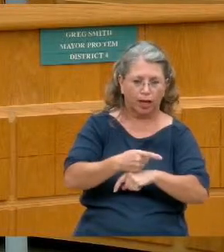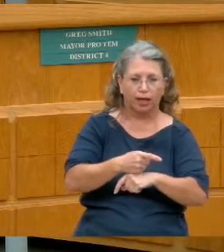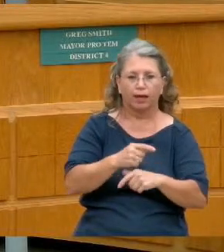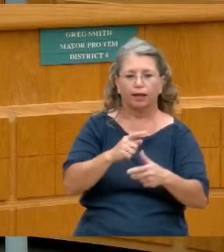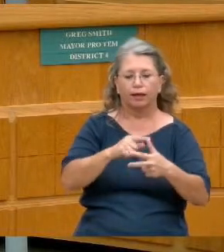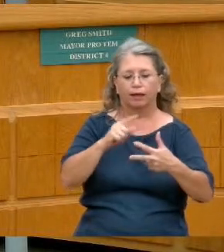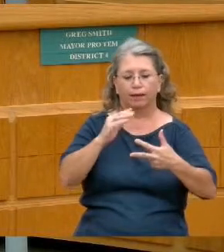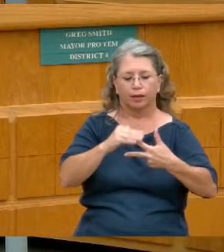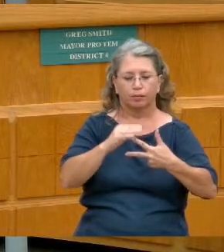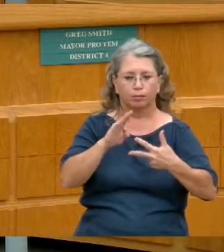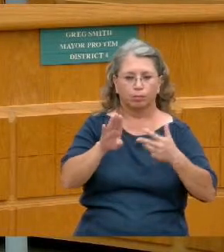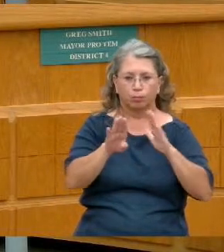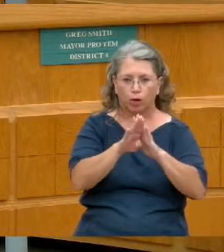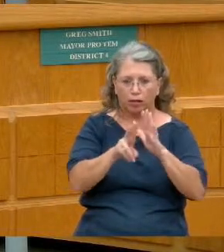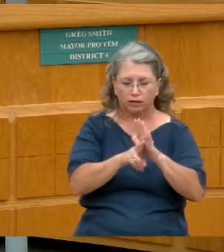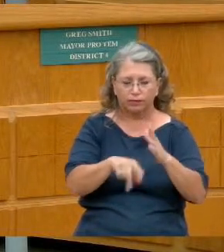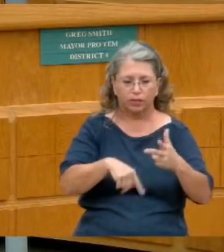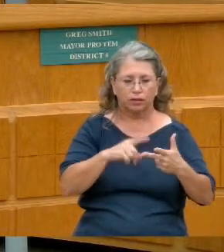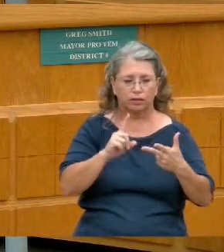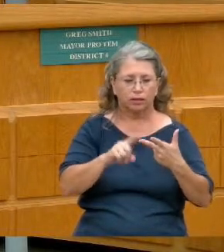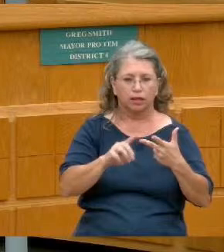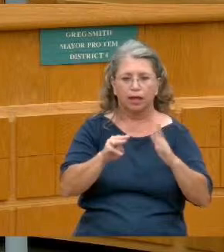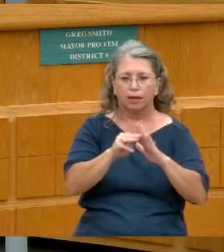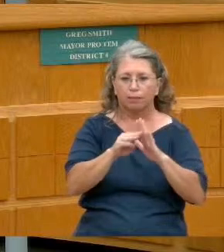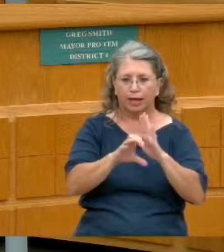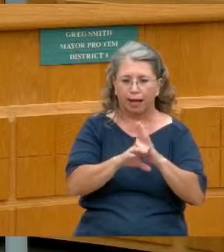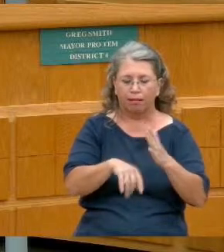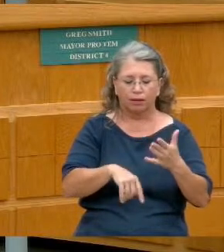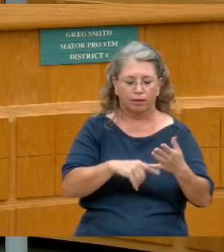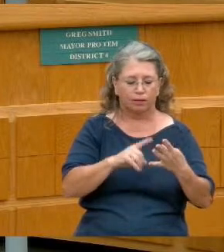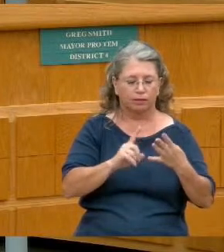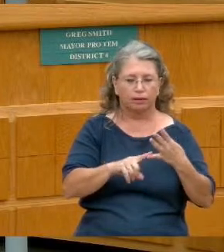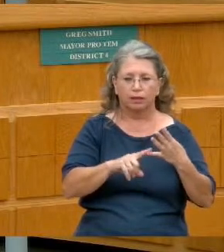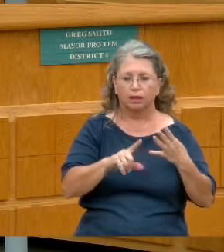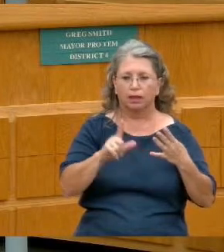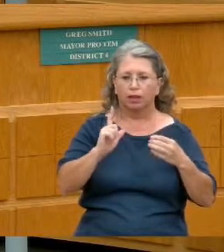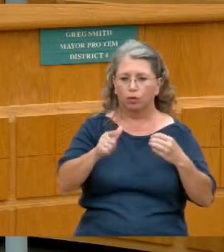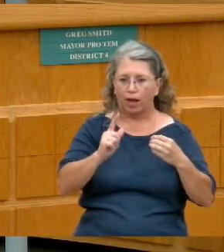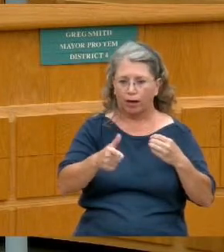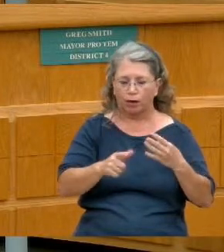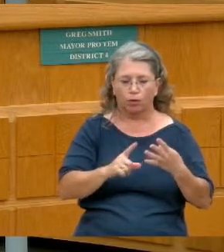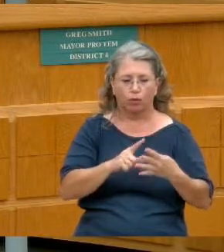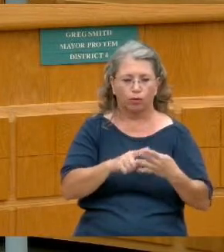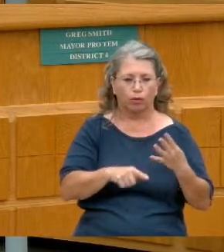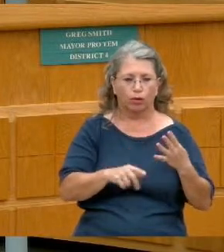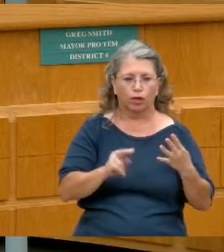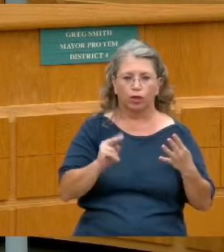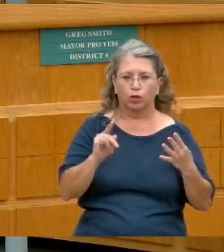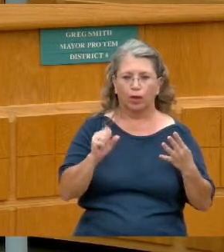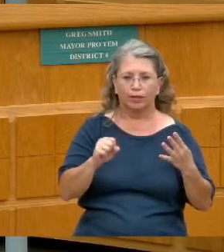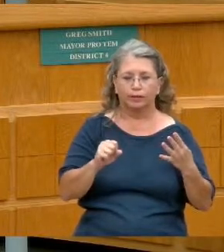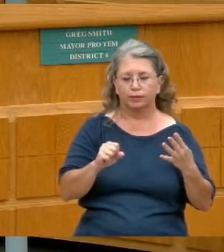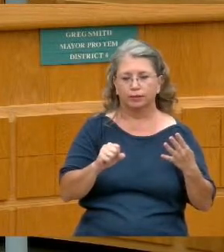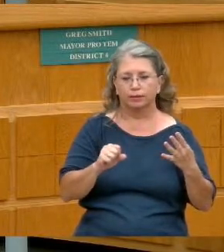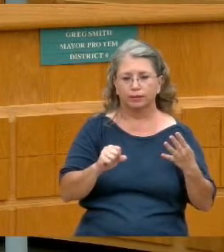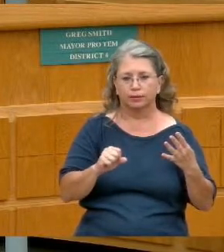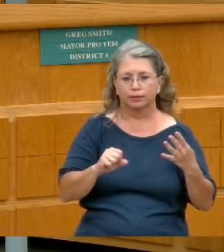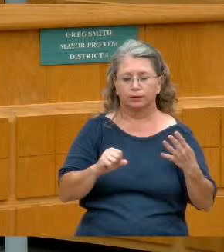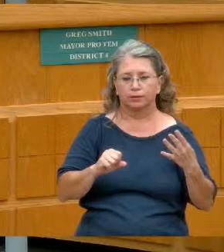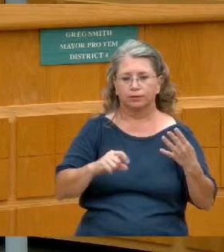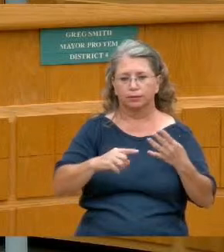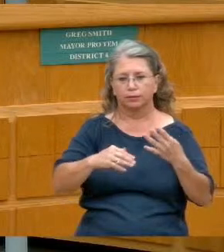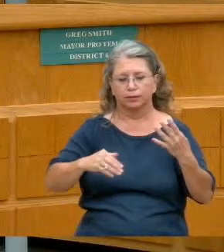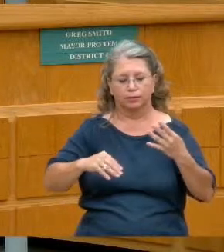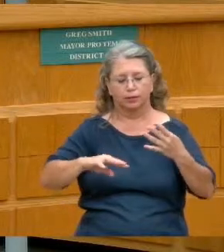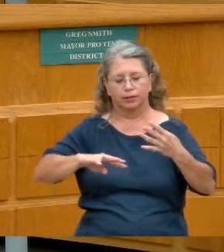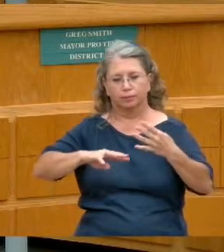and Laredo. Laredo here. And then Nueces is a distant fourth place from them. So that's good news